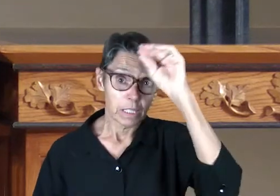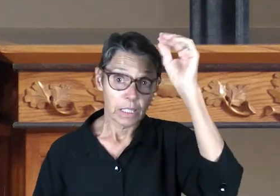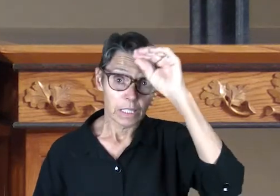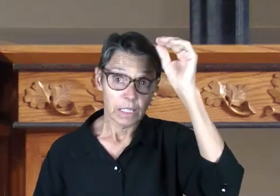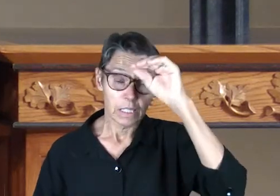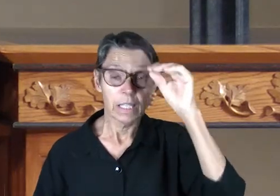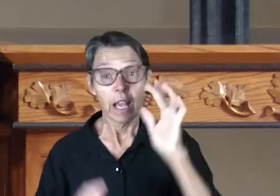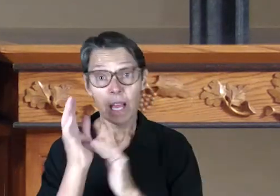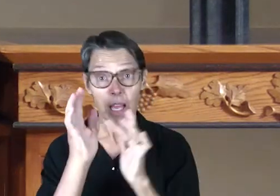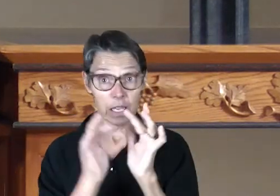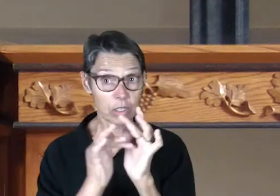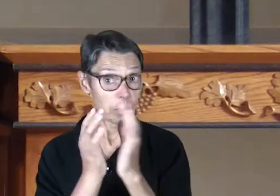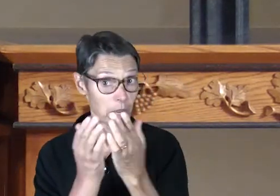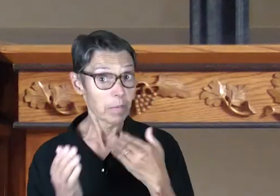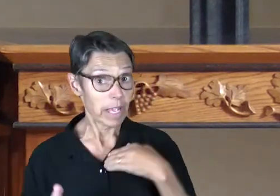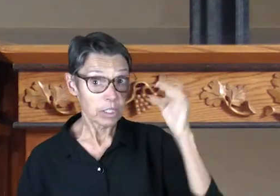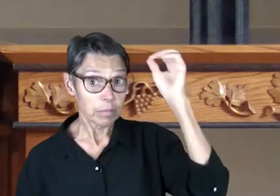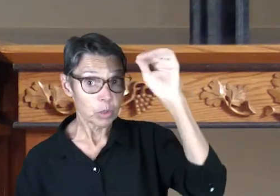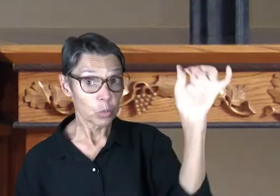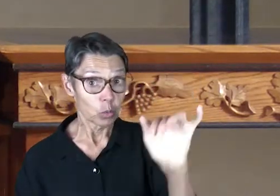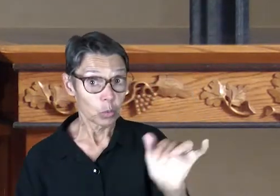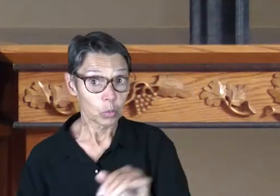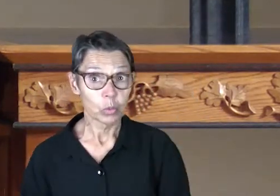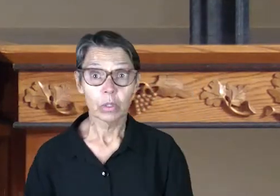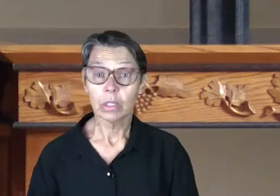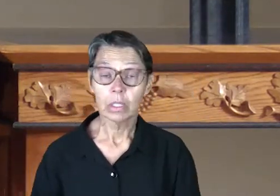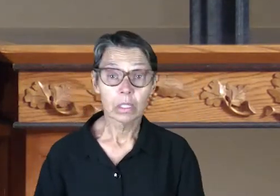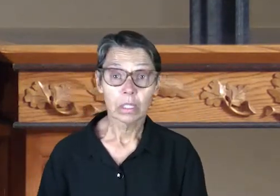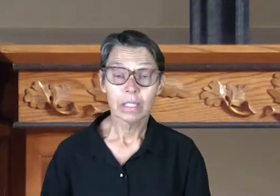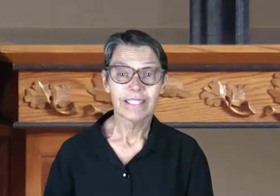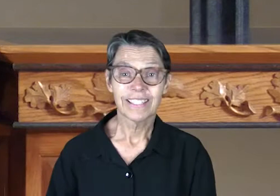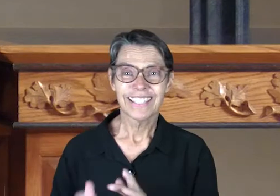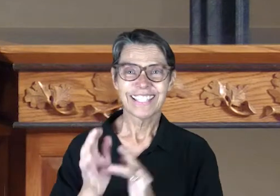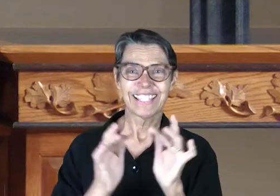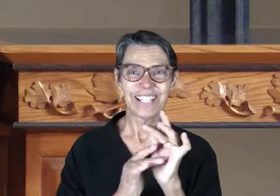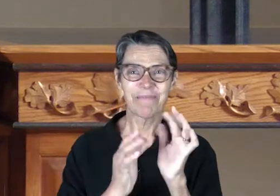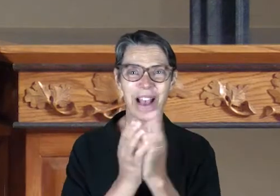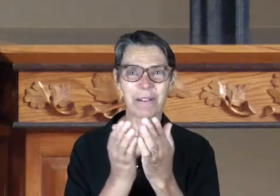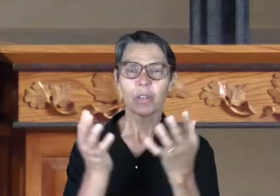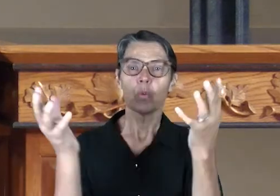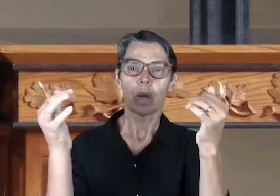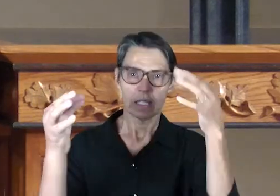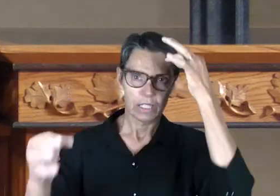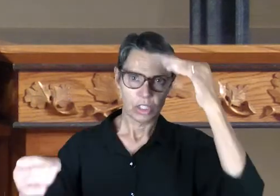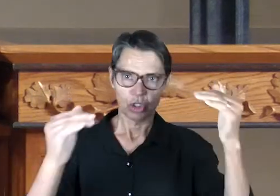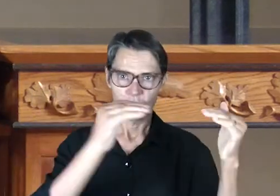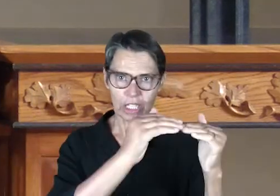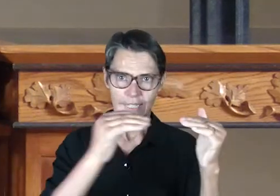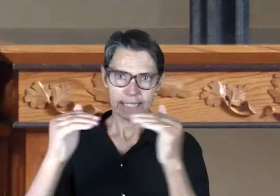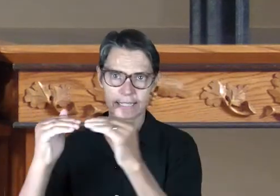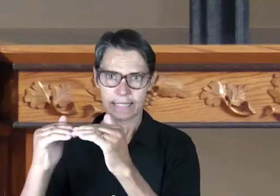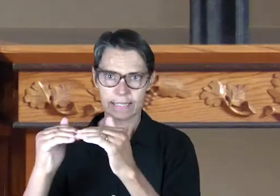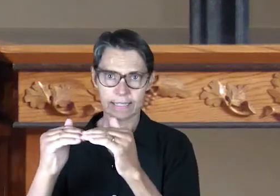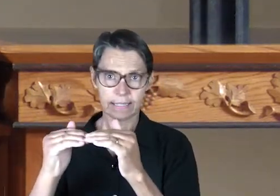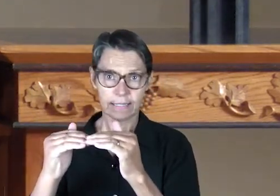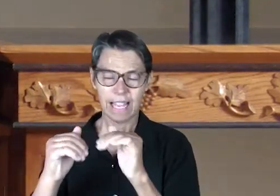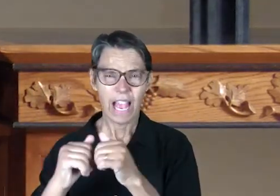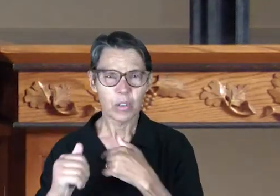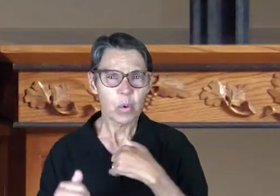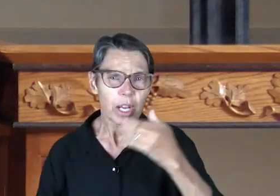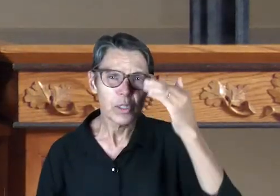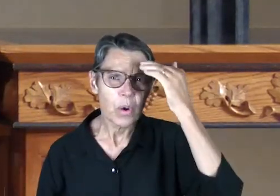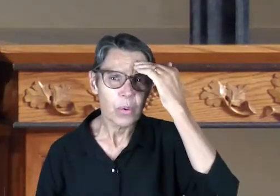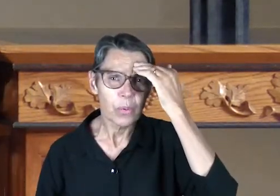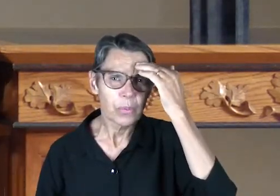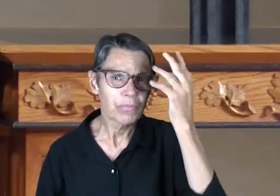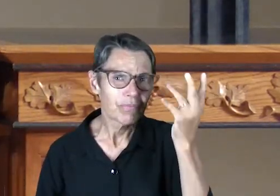And we all have opinions about it. And the Bible has opinions about it. Because at the heart of the Bible is a desire for justice. And this is how I